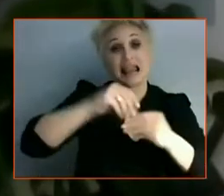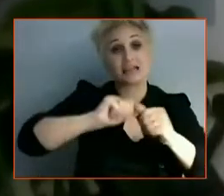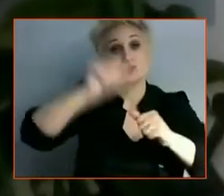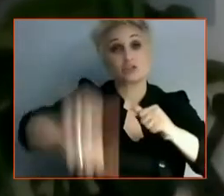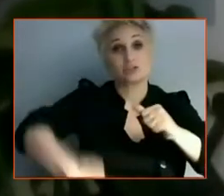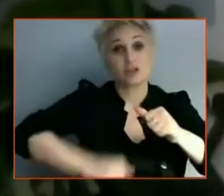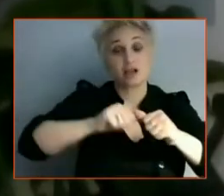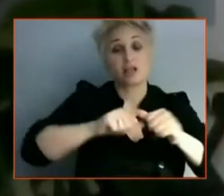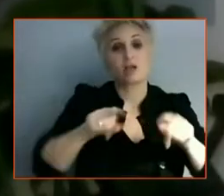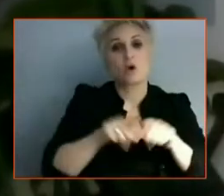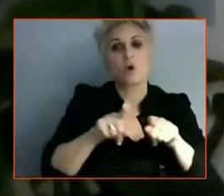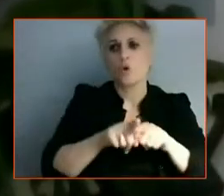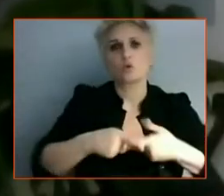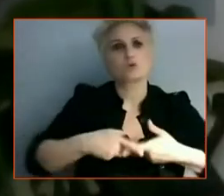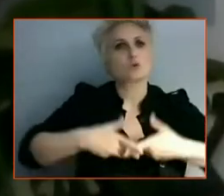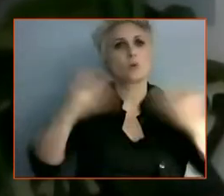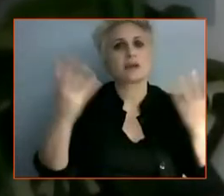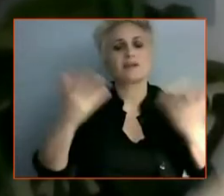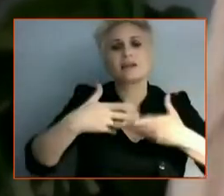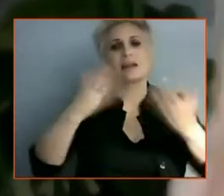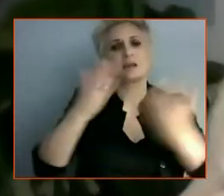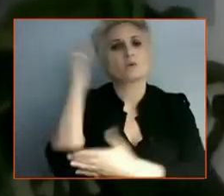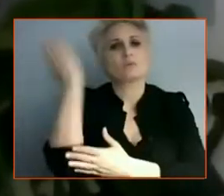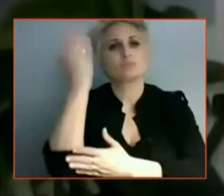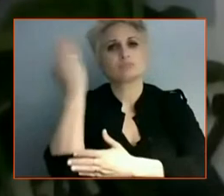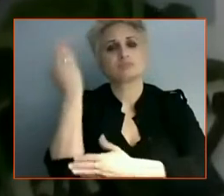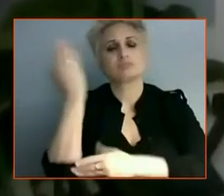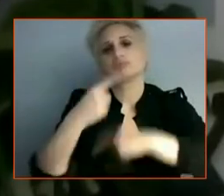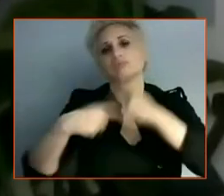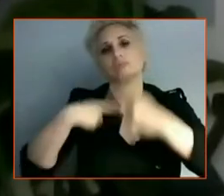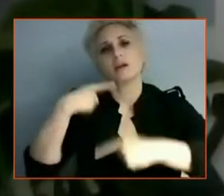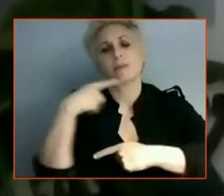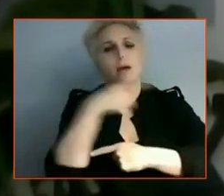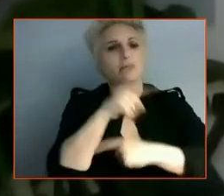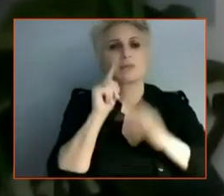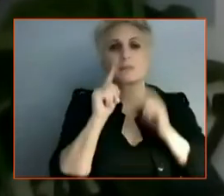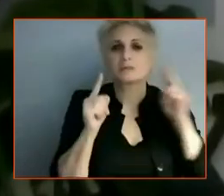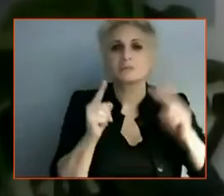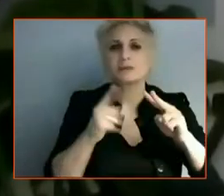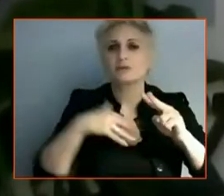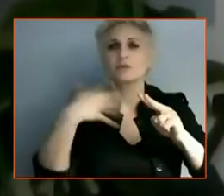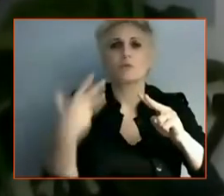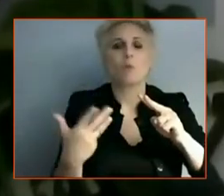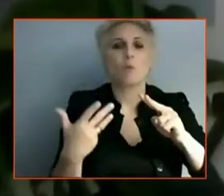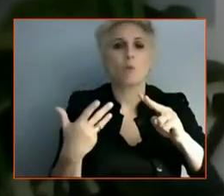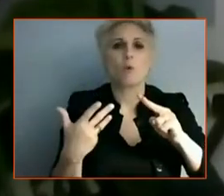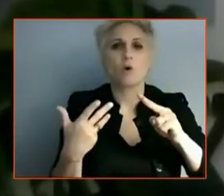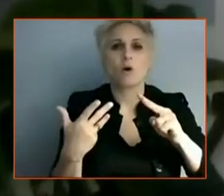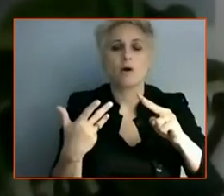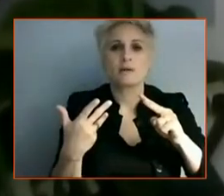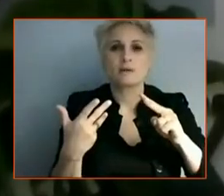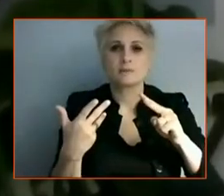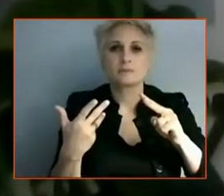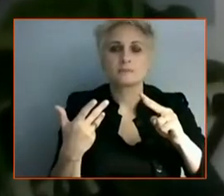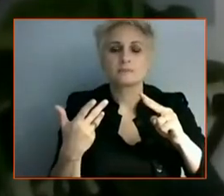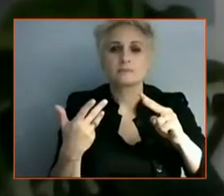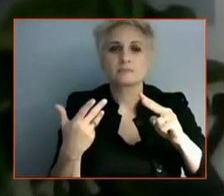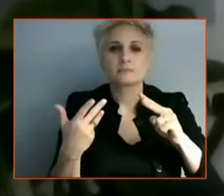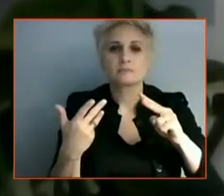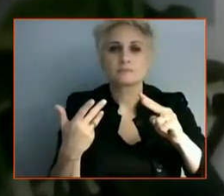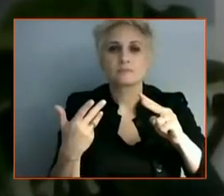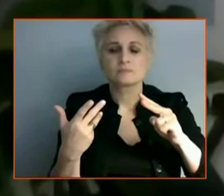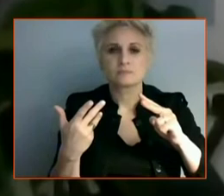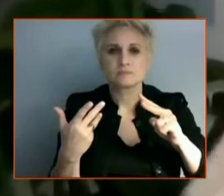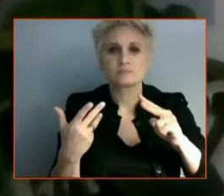too whenever politicians invoke the notion of the economy, because I really ask that whenever a